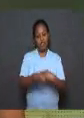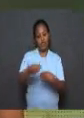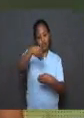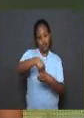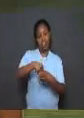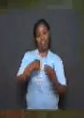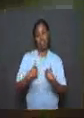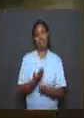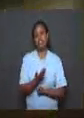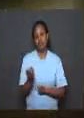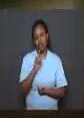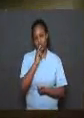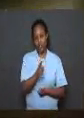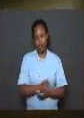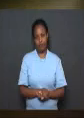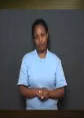law.